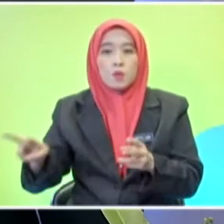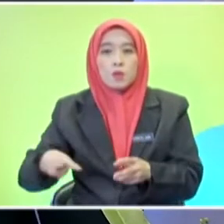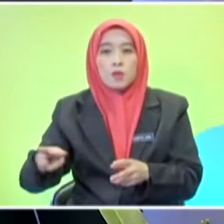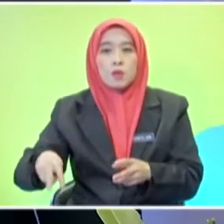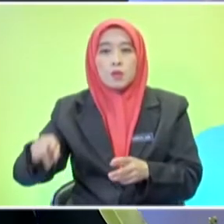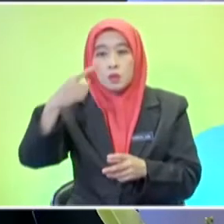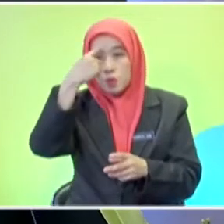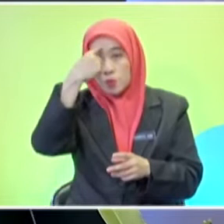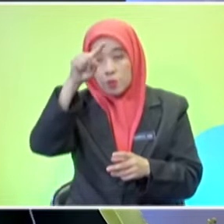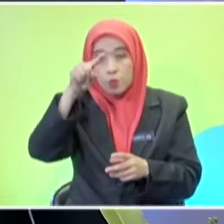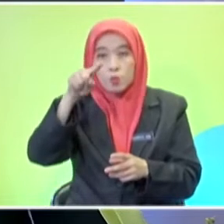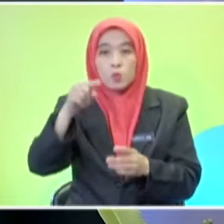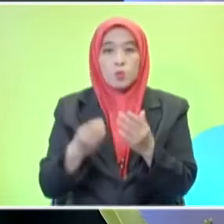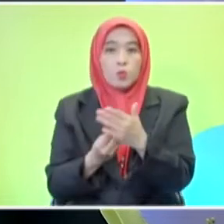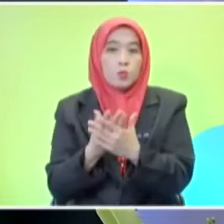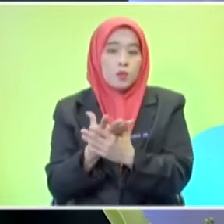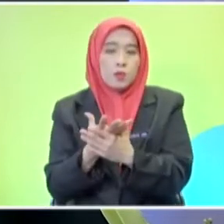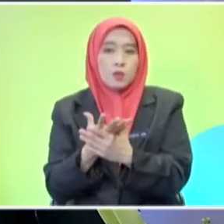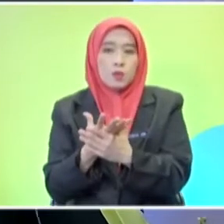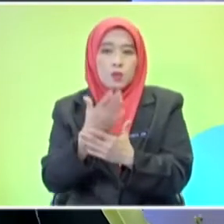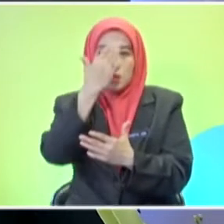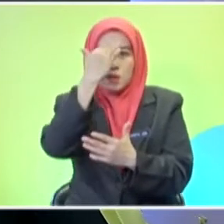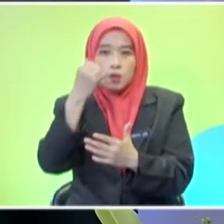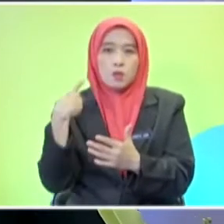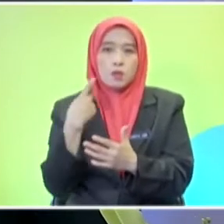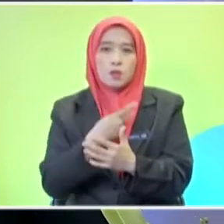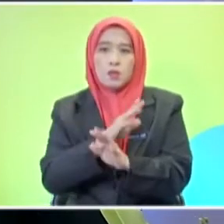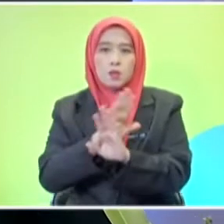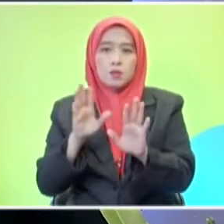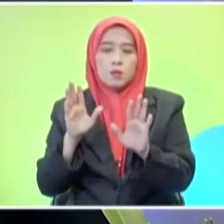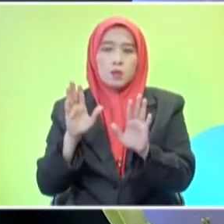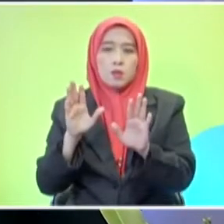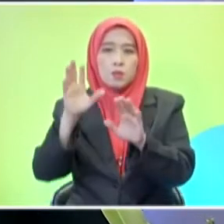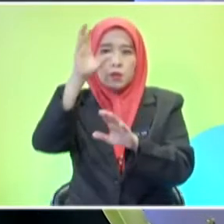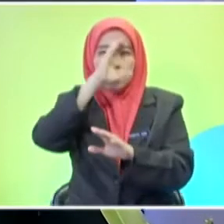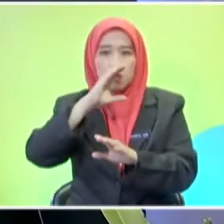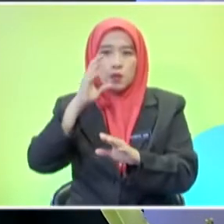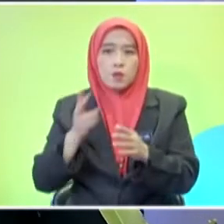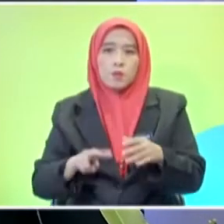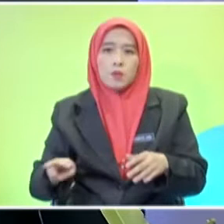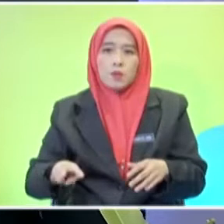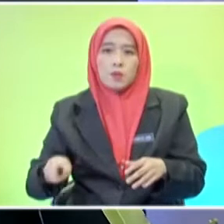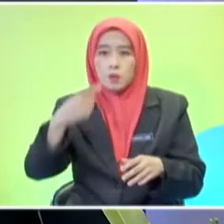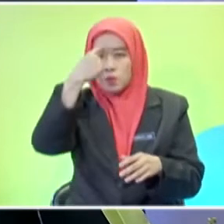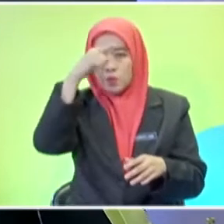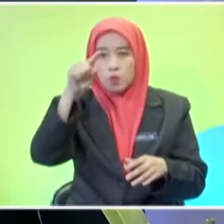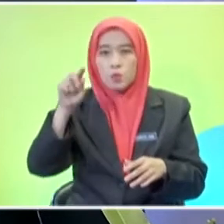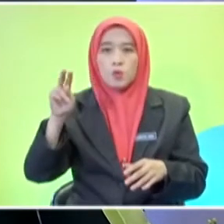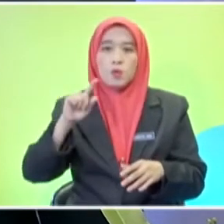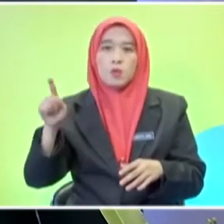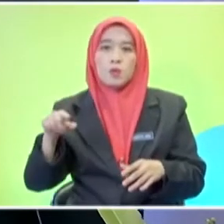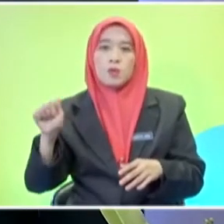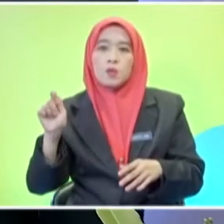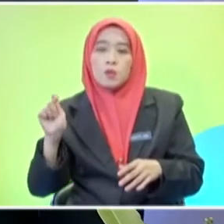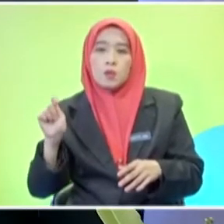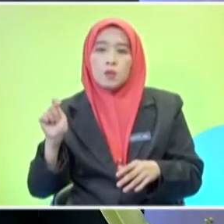will actually grow better. Why? Because they do not need to hunt for the fertilizers, right? For the nutrients. Right. So because all the nutrients